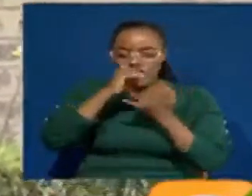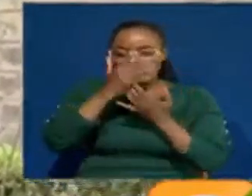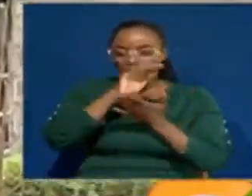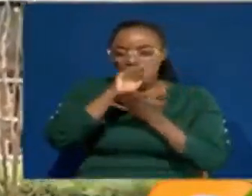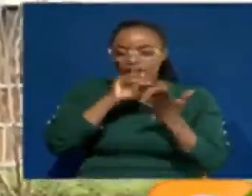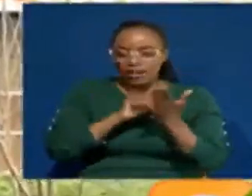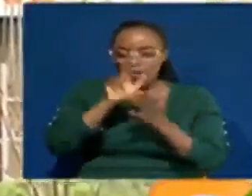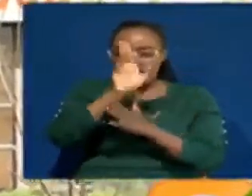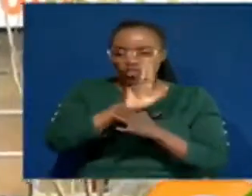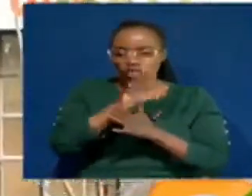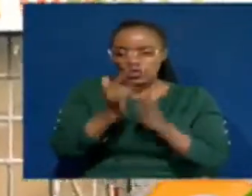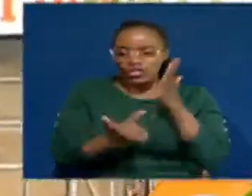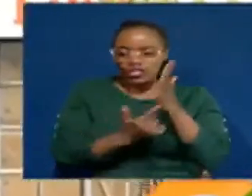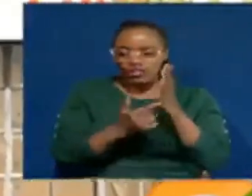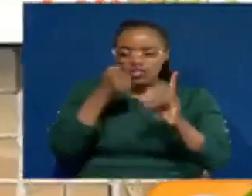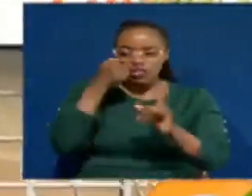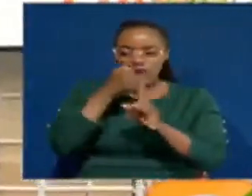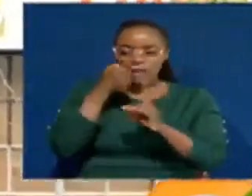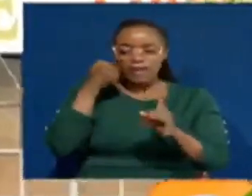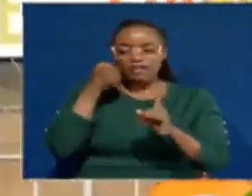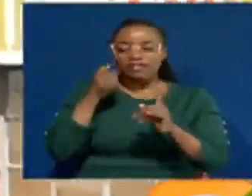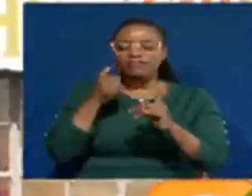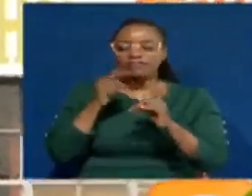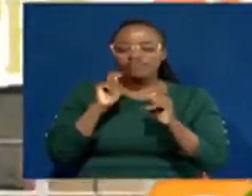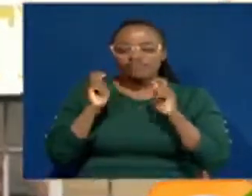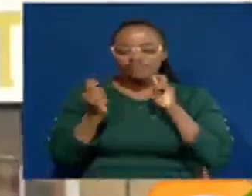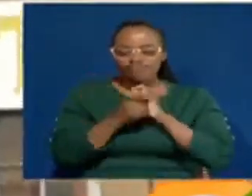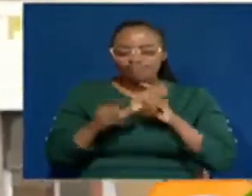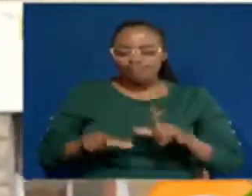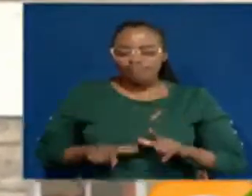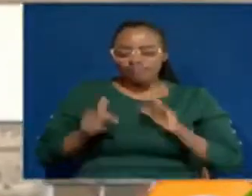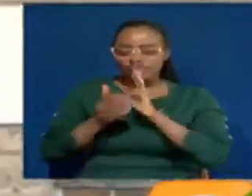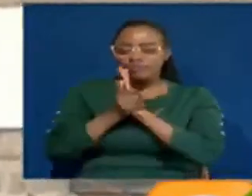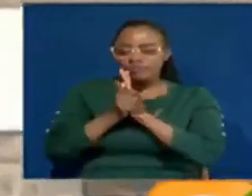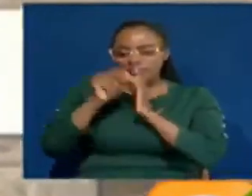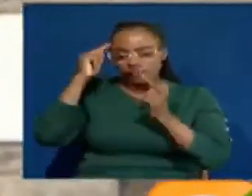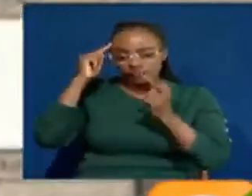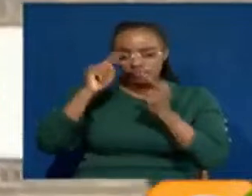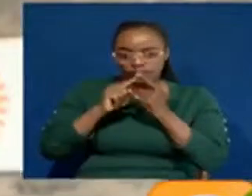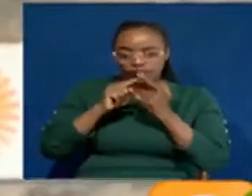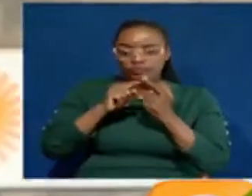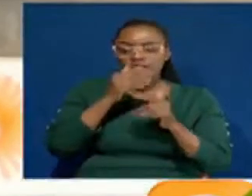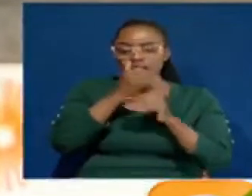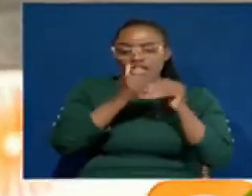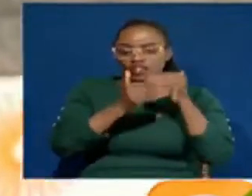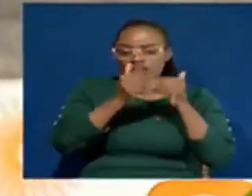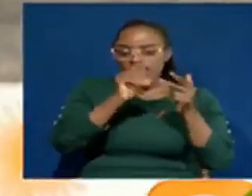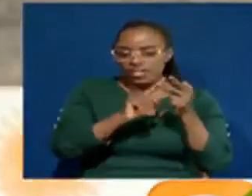leveraging technology to impart life-changing skills targeting key sectors like